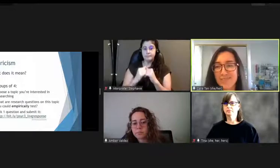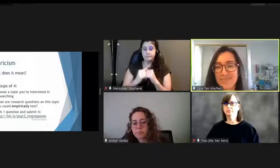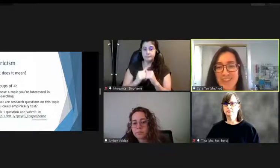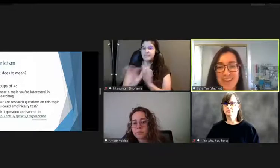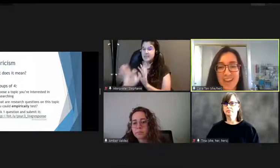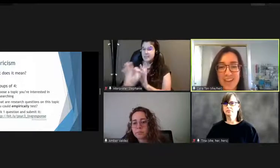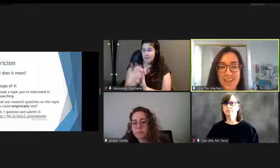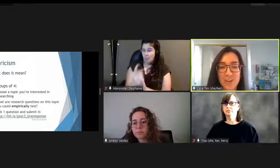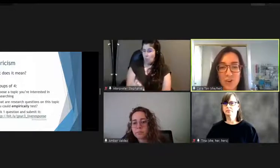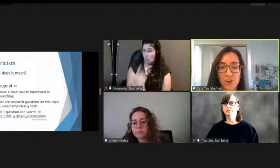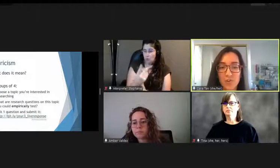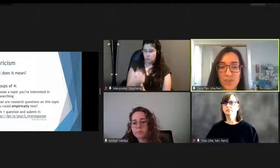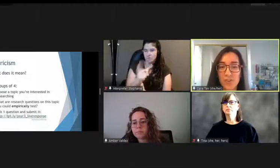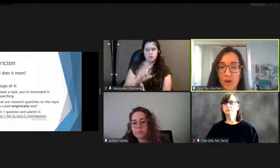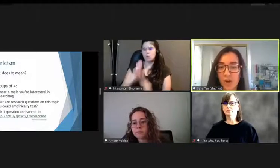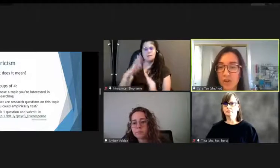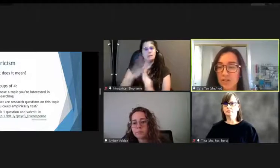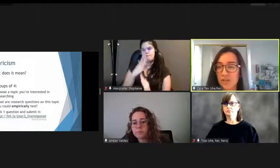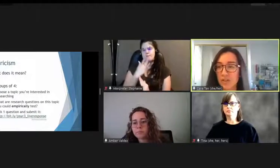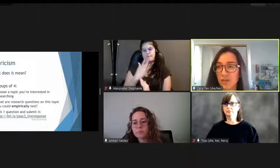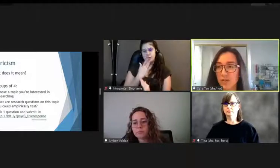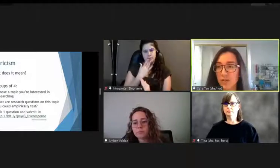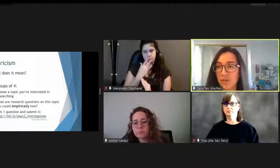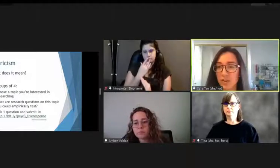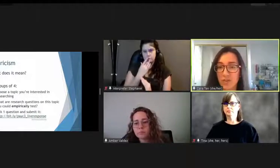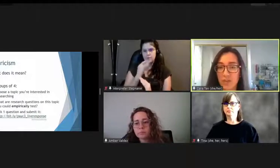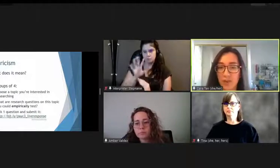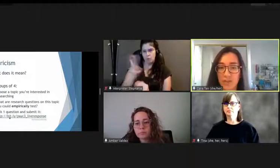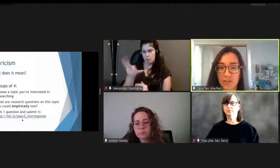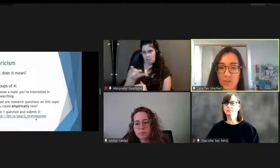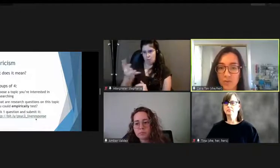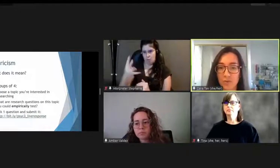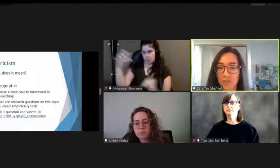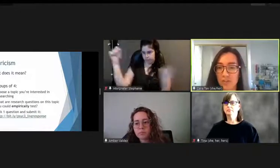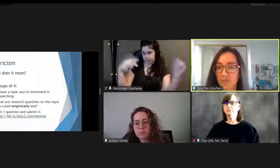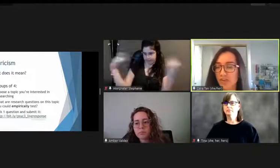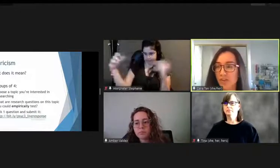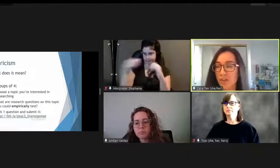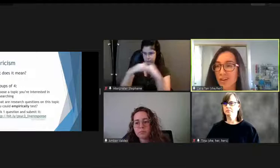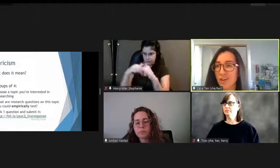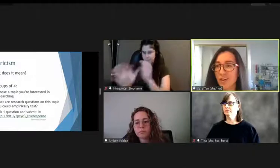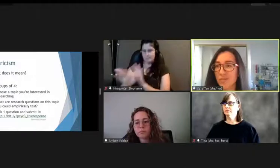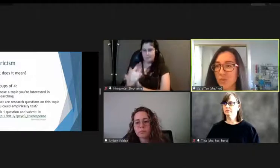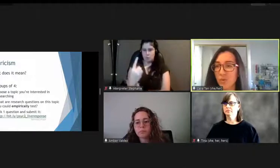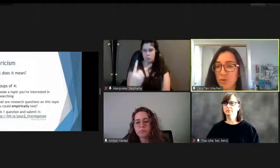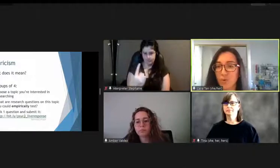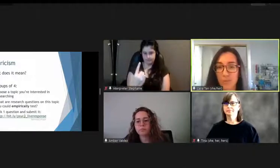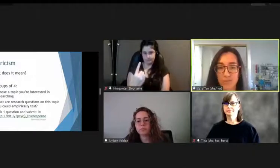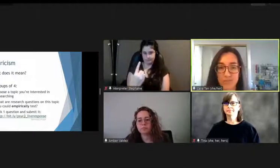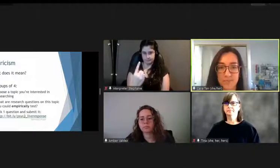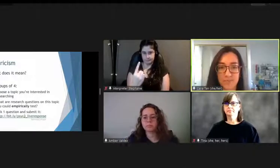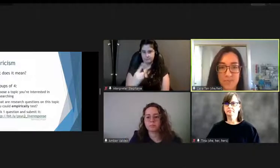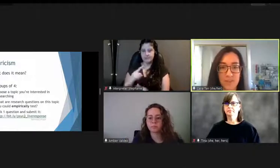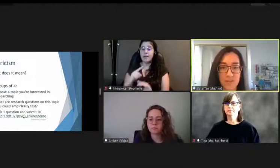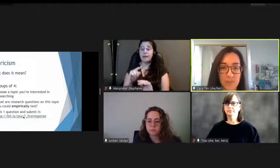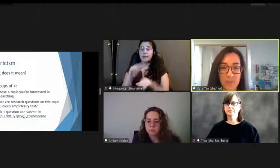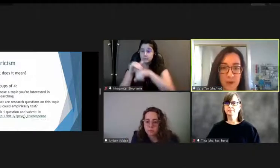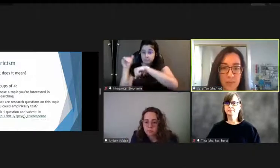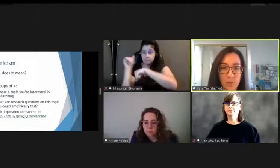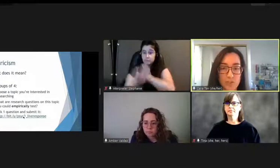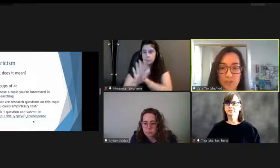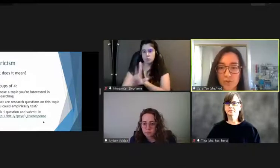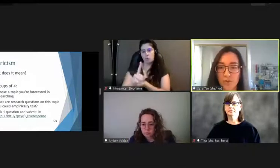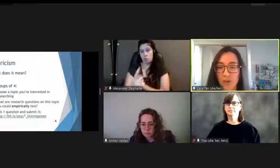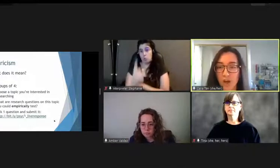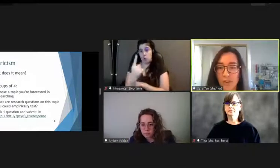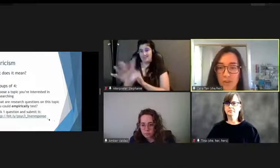right? And you're going to respond, you're going to submit your response to this Google form. So I'm